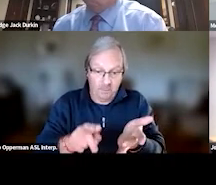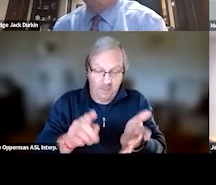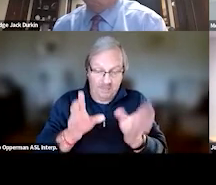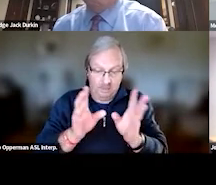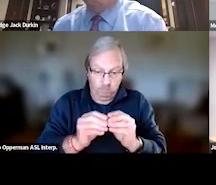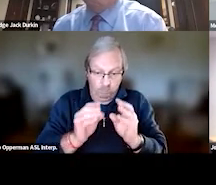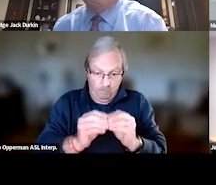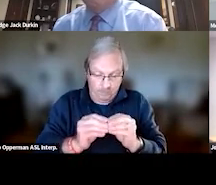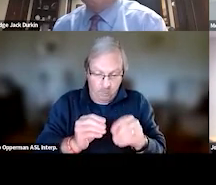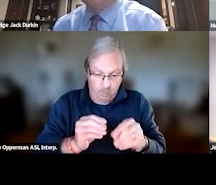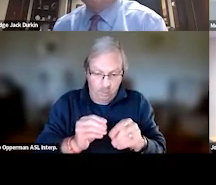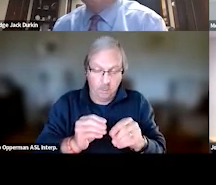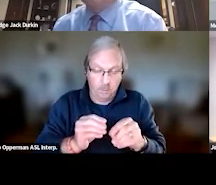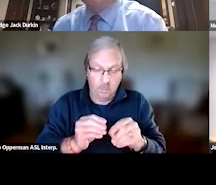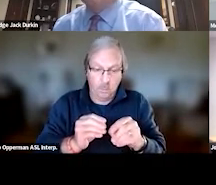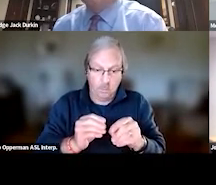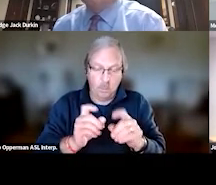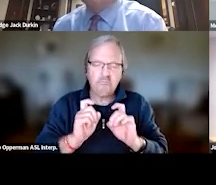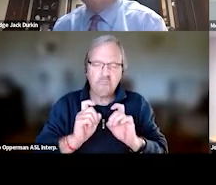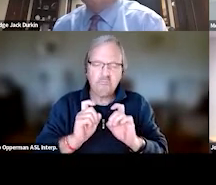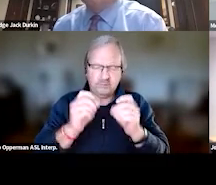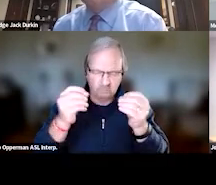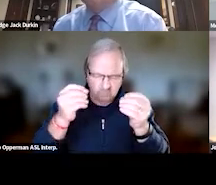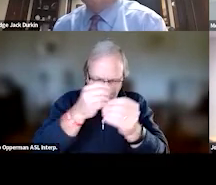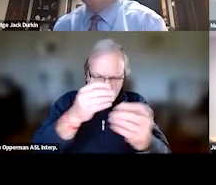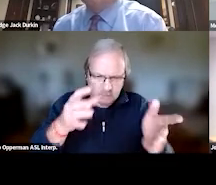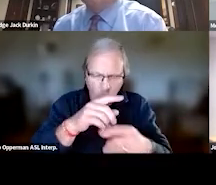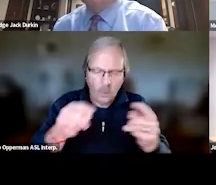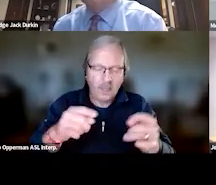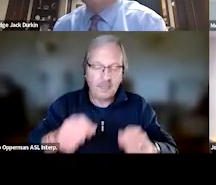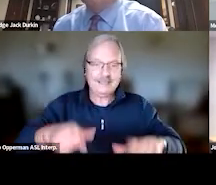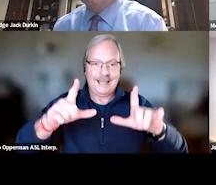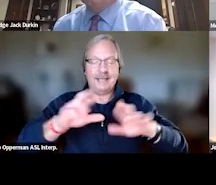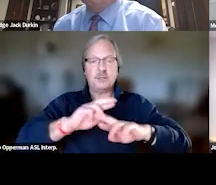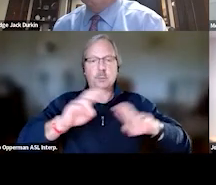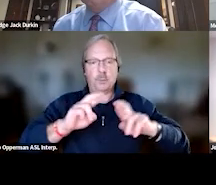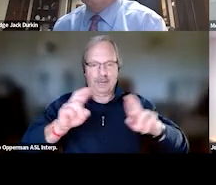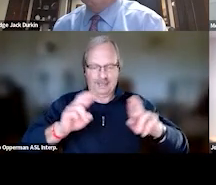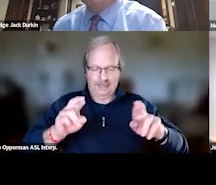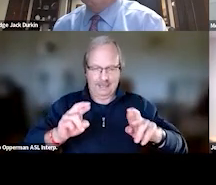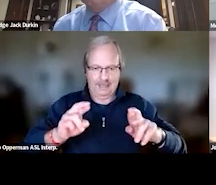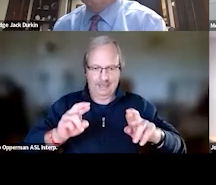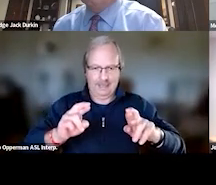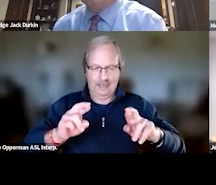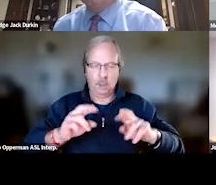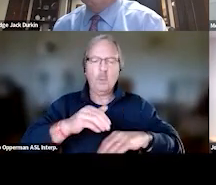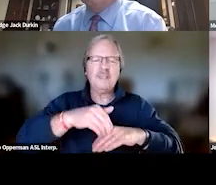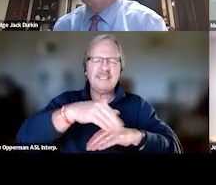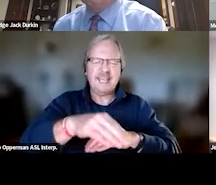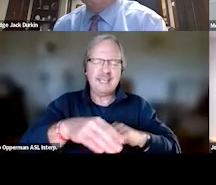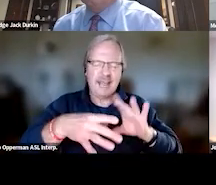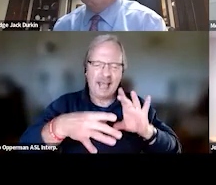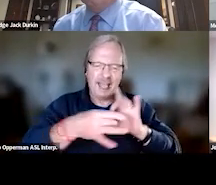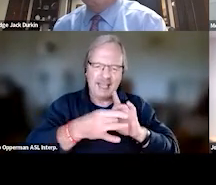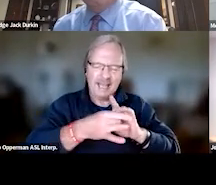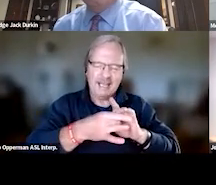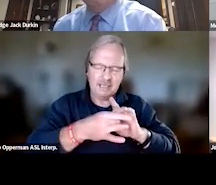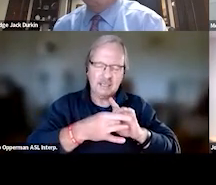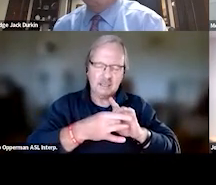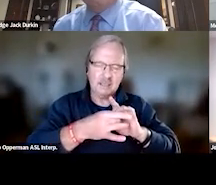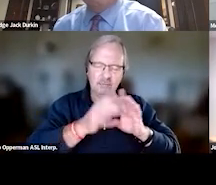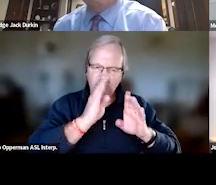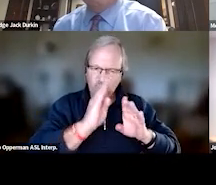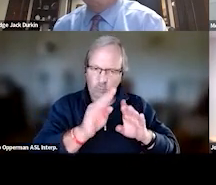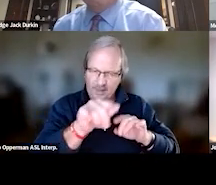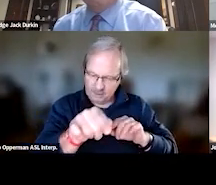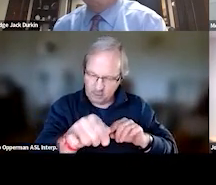You will get a notification when the slides are ready. So we'll send a link to you directly with the slides. We'll also